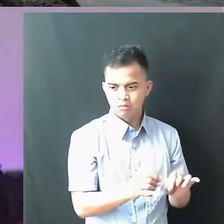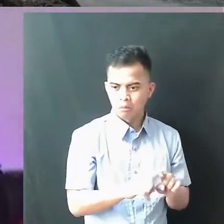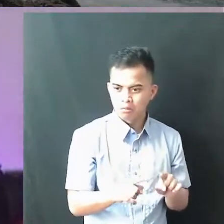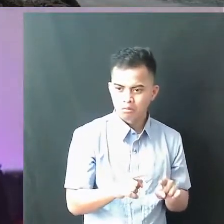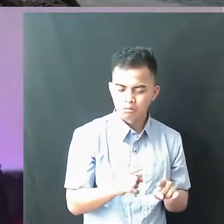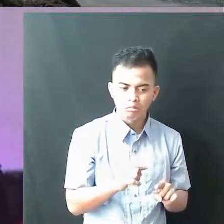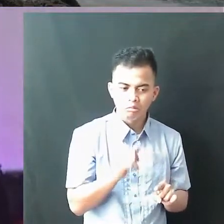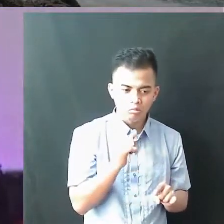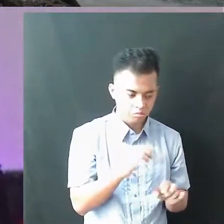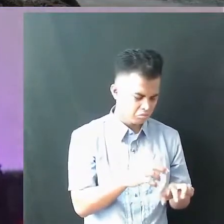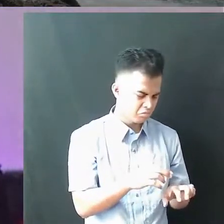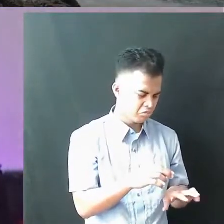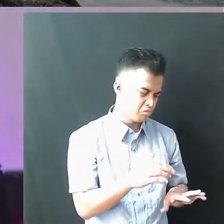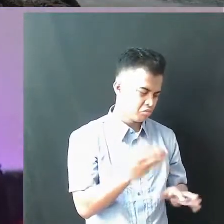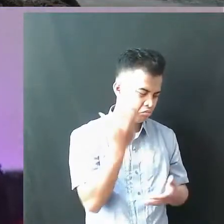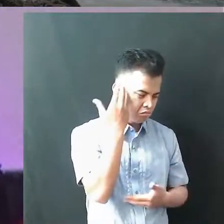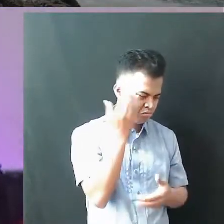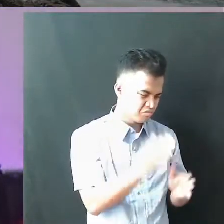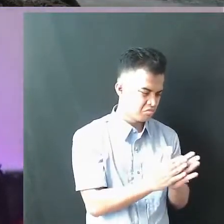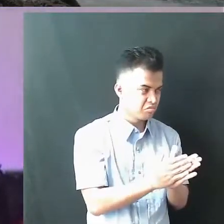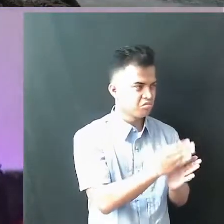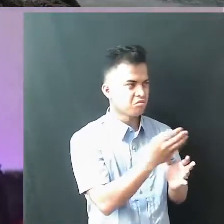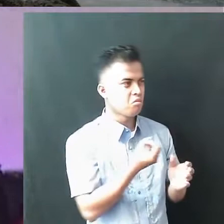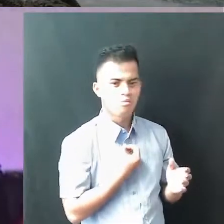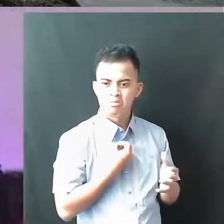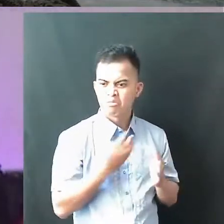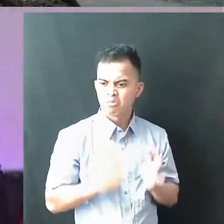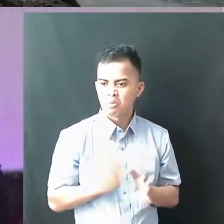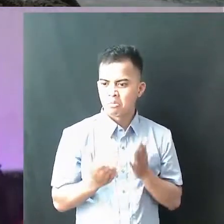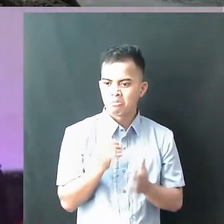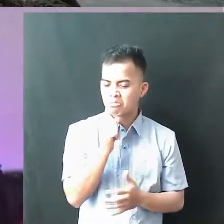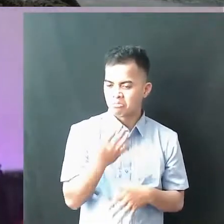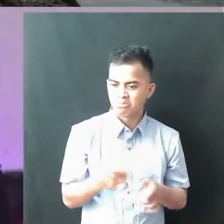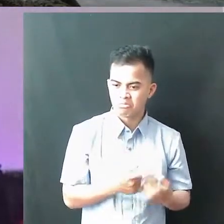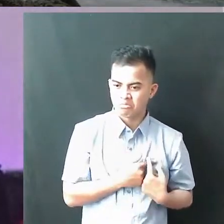about themselves, their inner man, their soul.